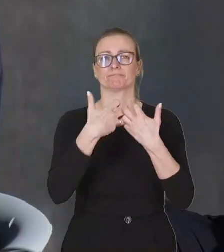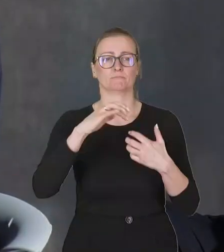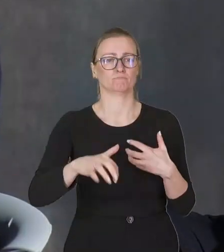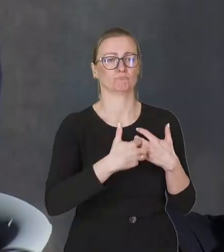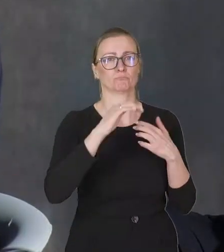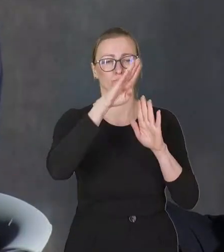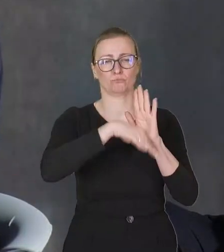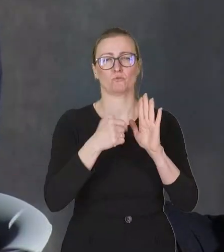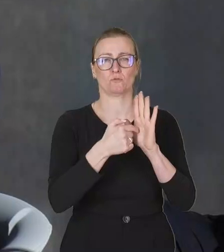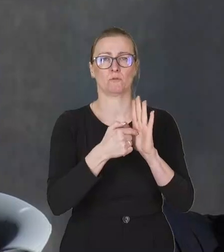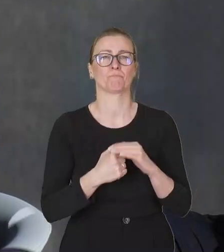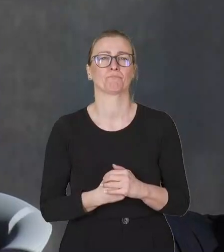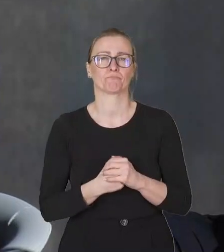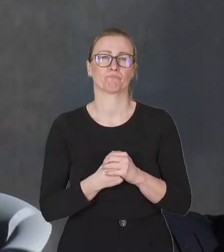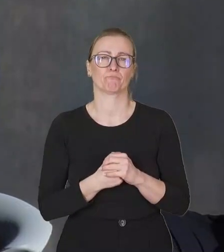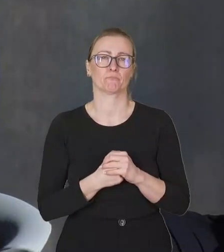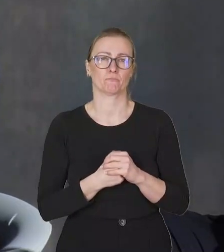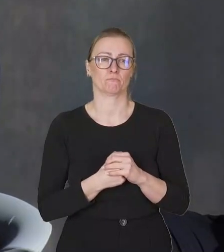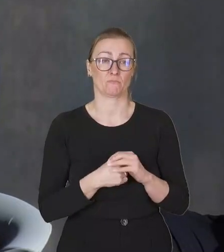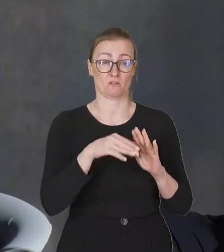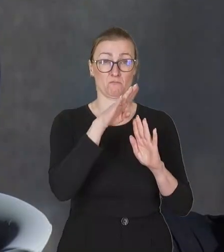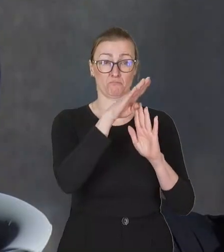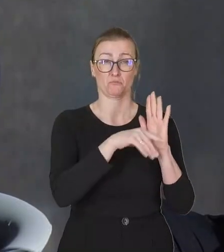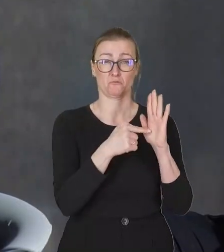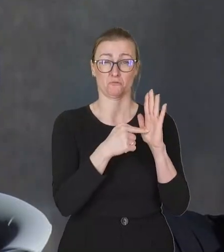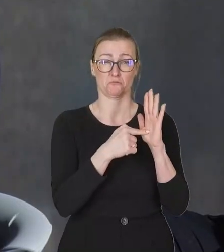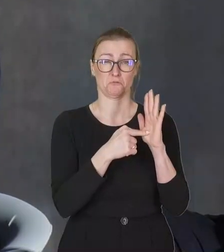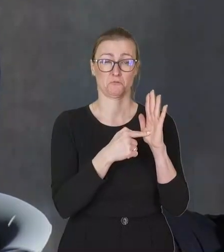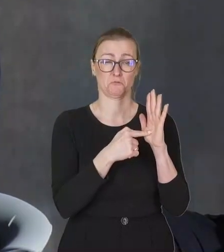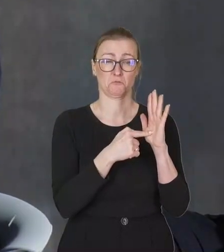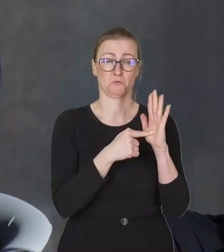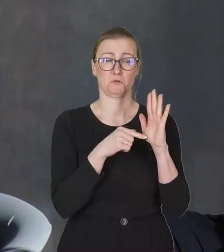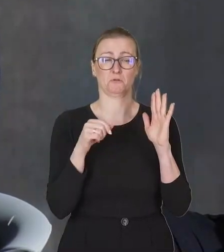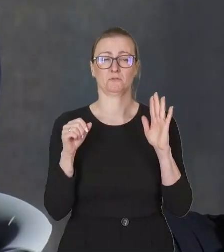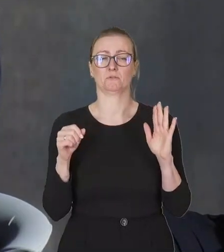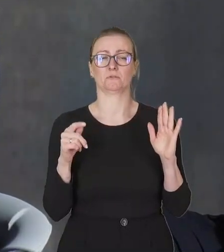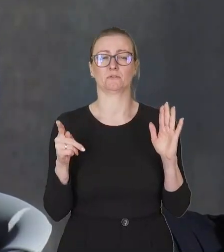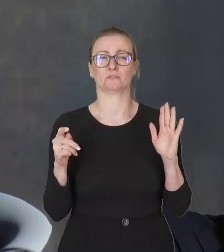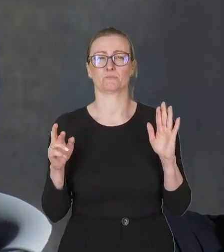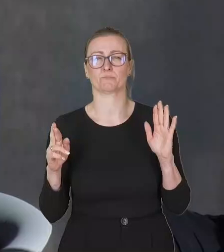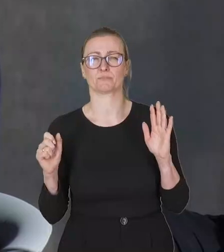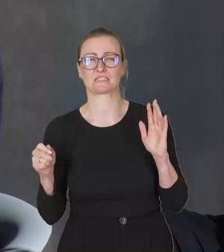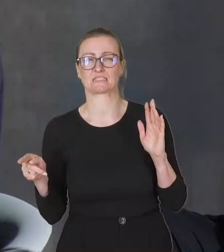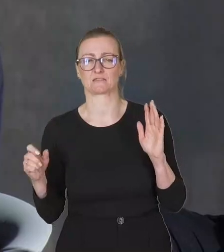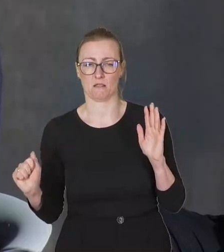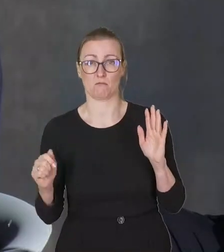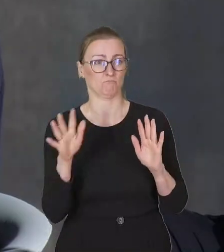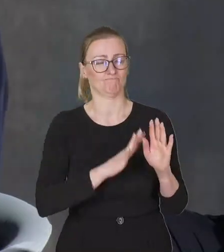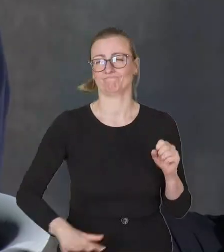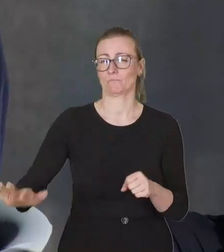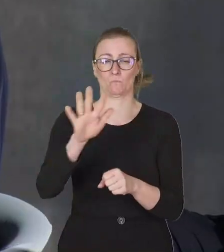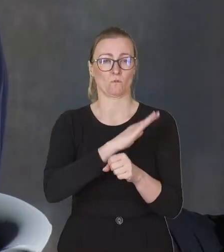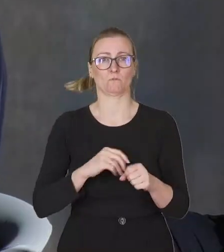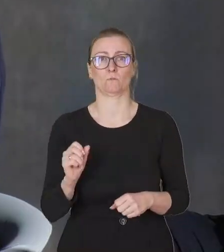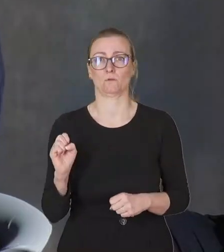European Interest. This particular IPCI is on microelectronics and communication technologies. This is really a very